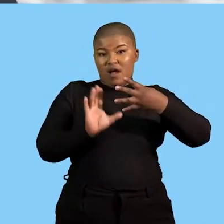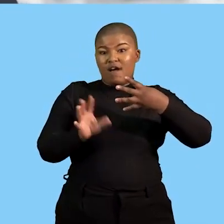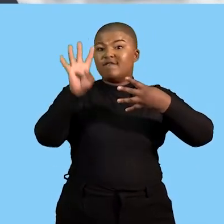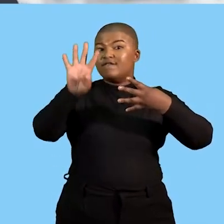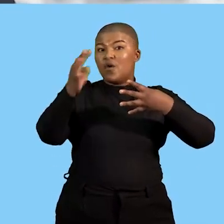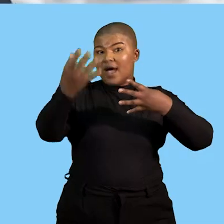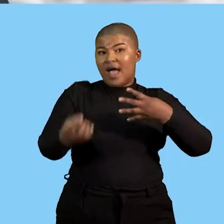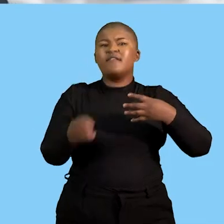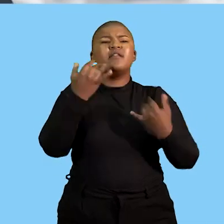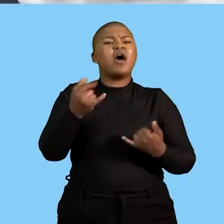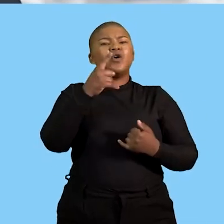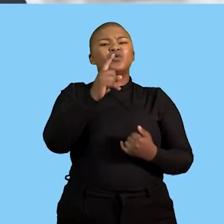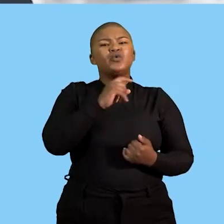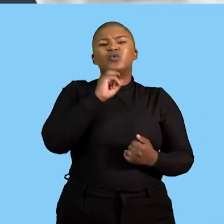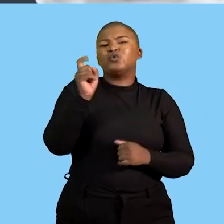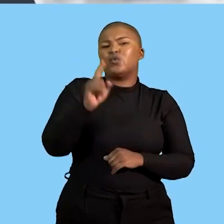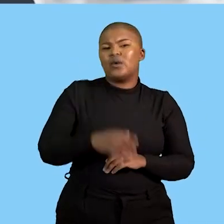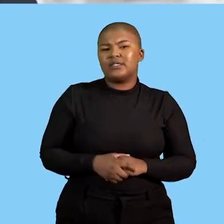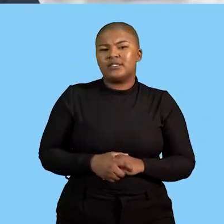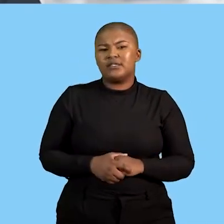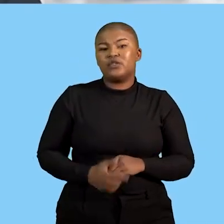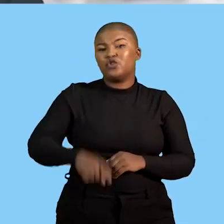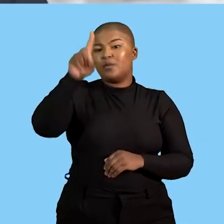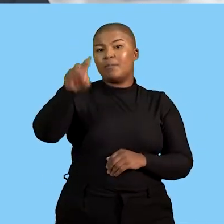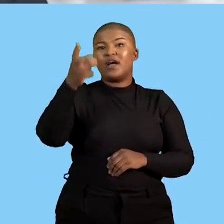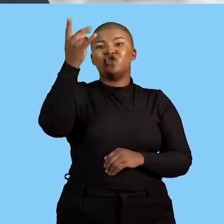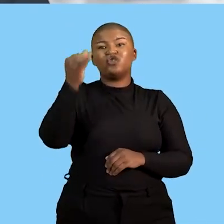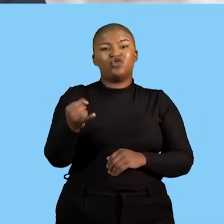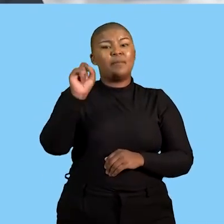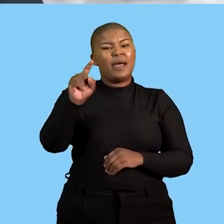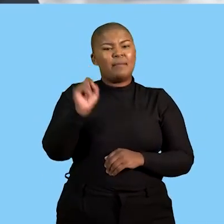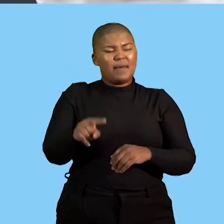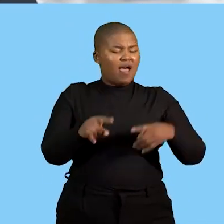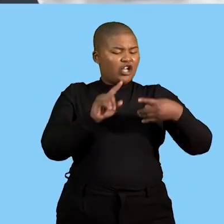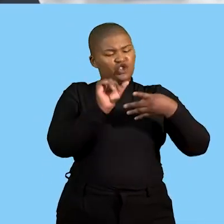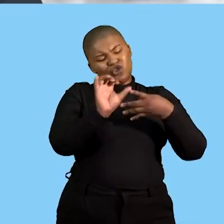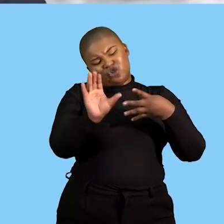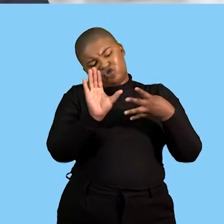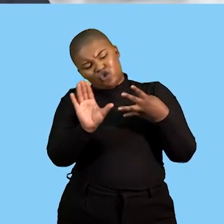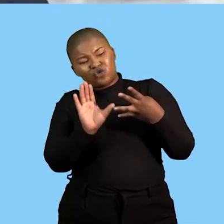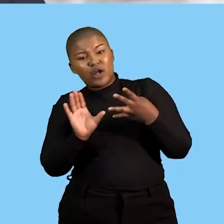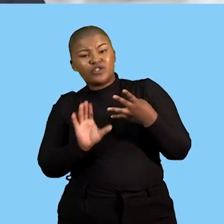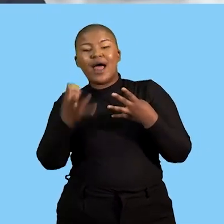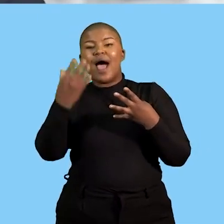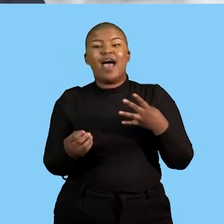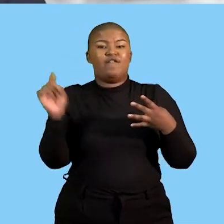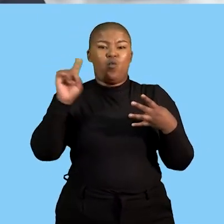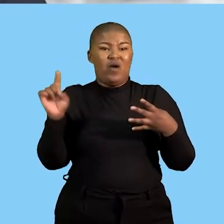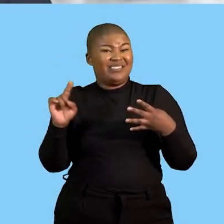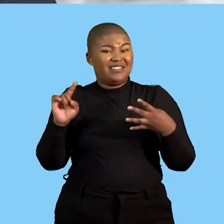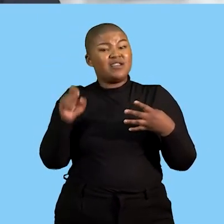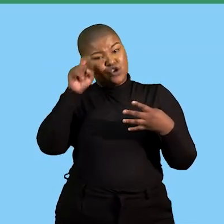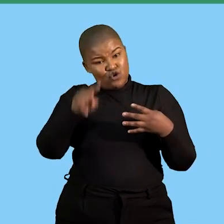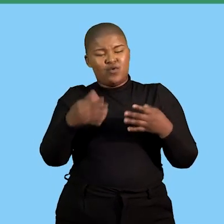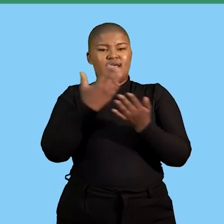what should you use? You should look into the keywords to say what does each criteria emphasize as a